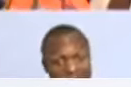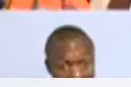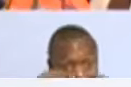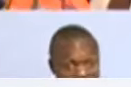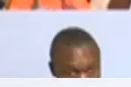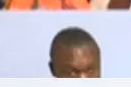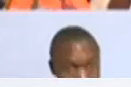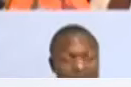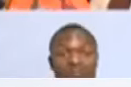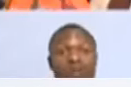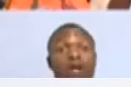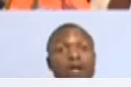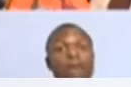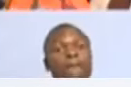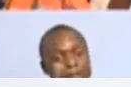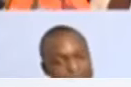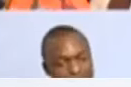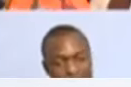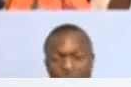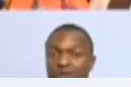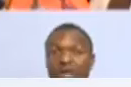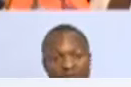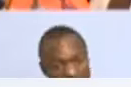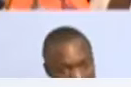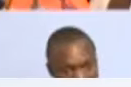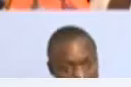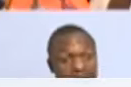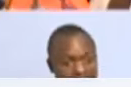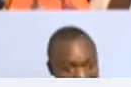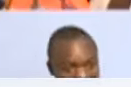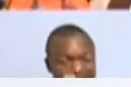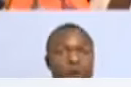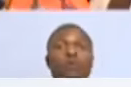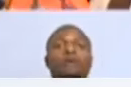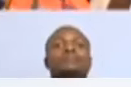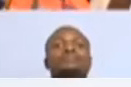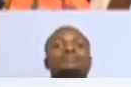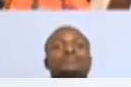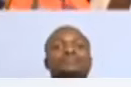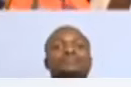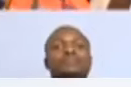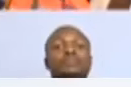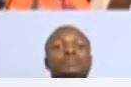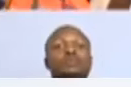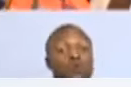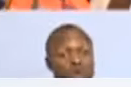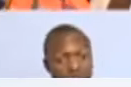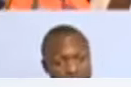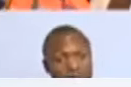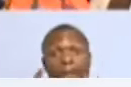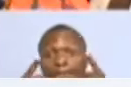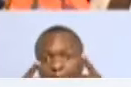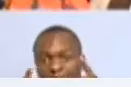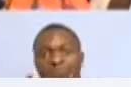relief to individuals in exchange for their labor to undertake public